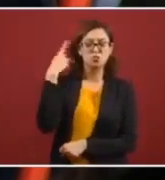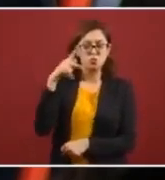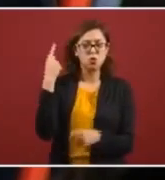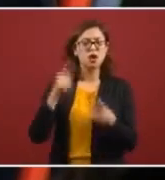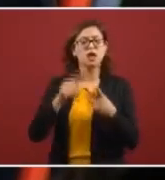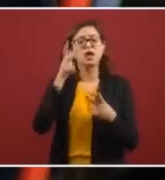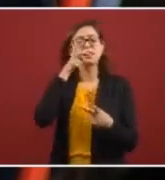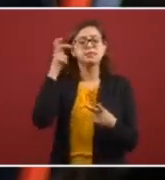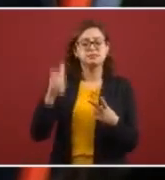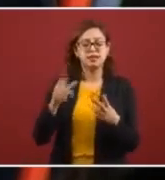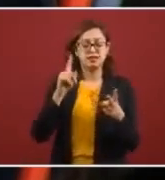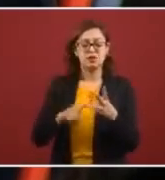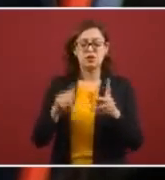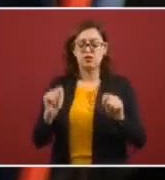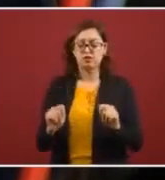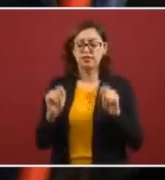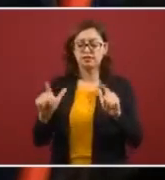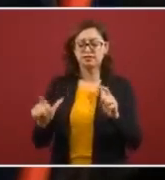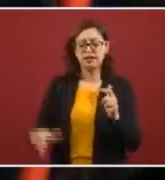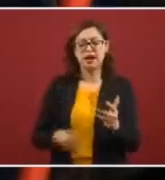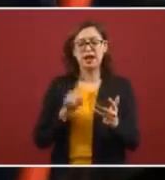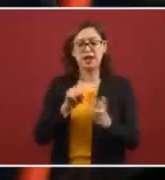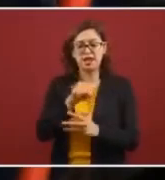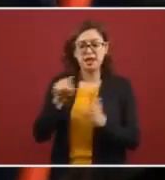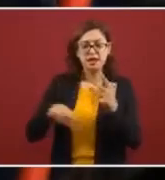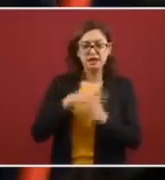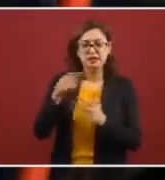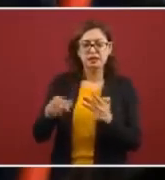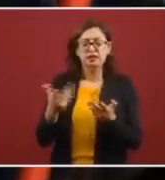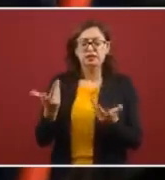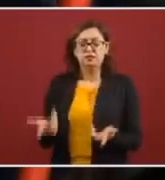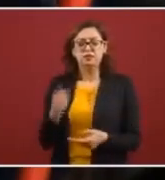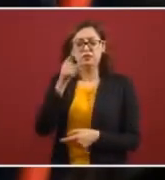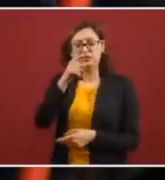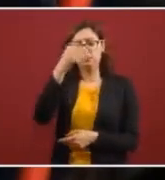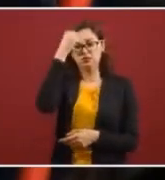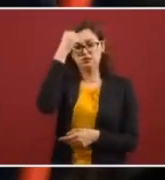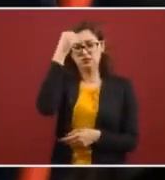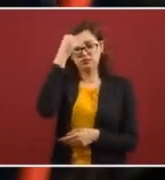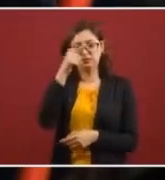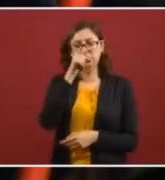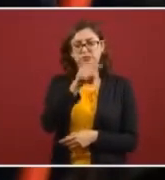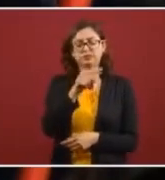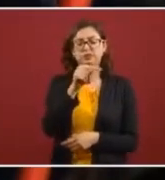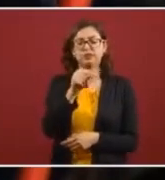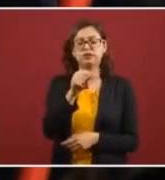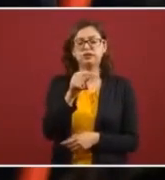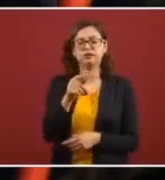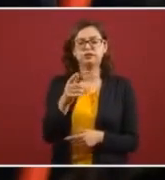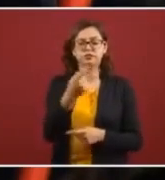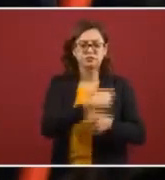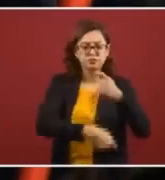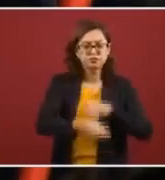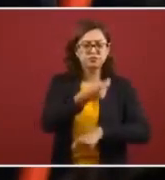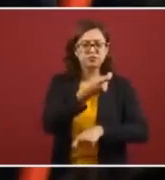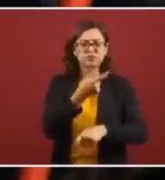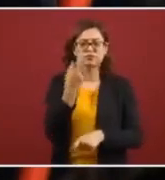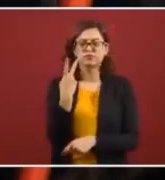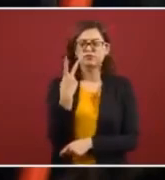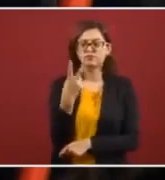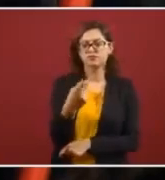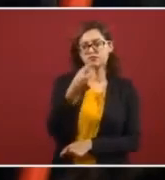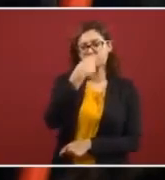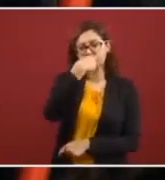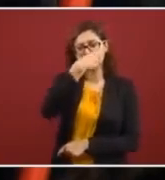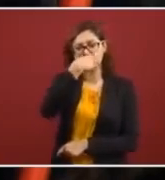Hidalgo, patients of Puebla acuden a los centros de canje de Chapultepec y Tequixquinahuac por dos tipos de medicamento en